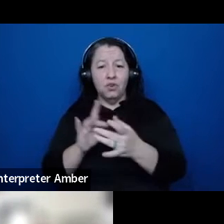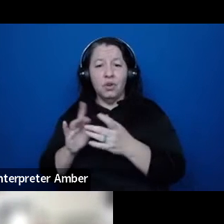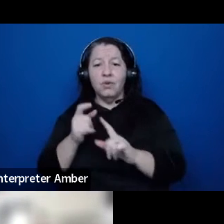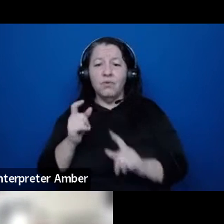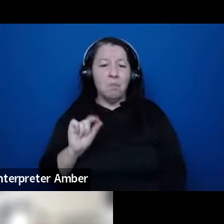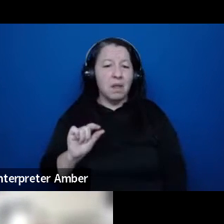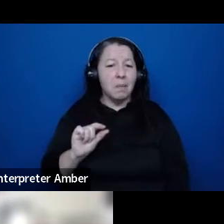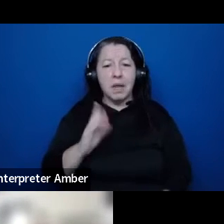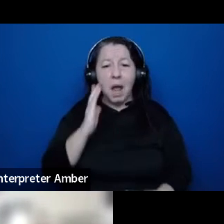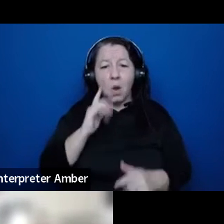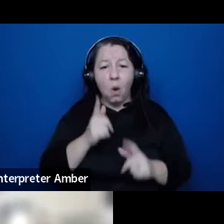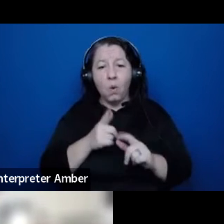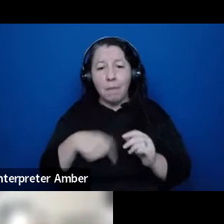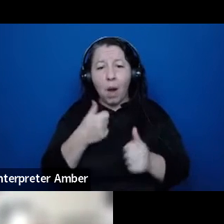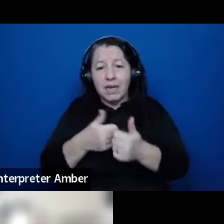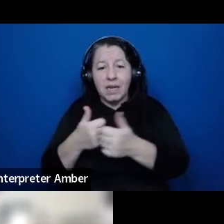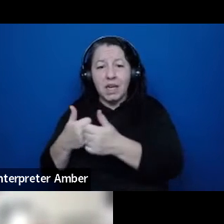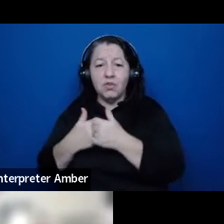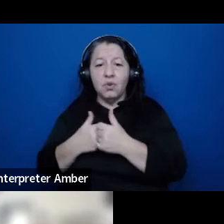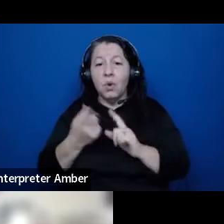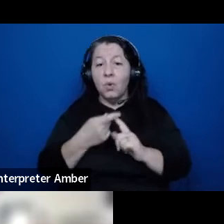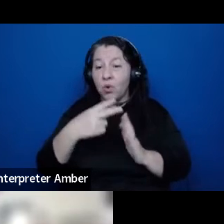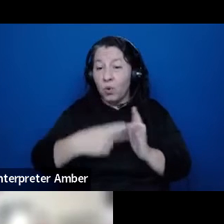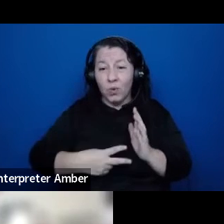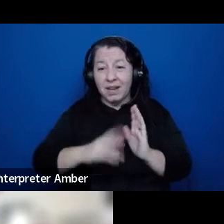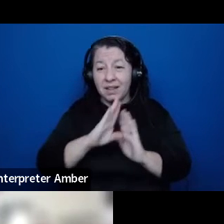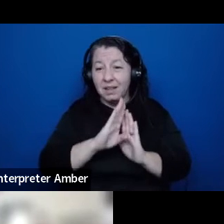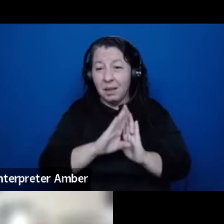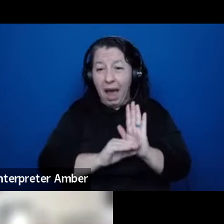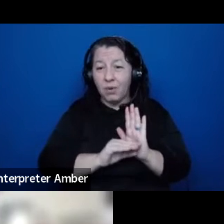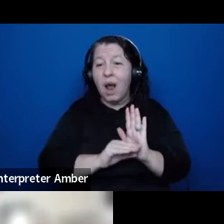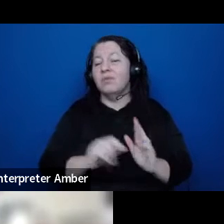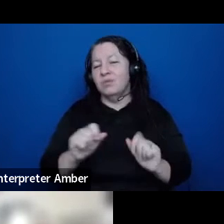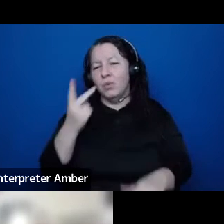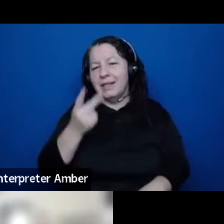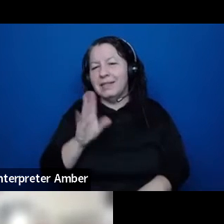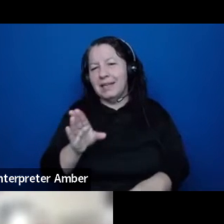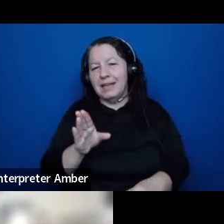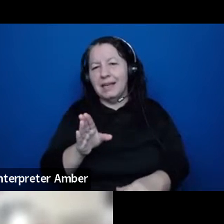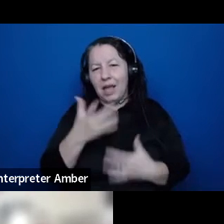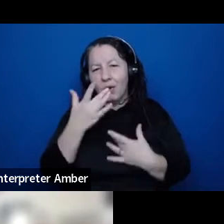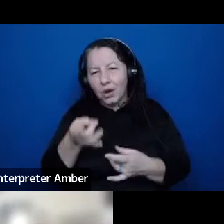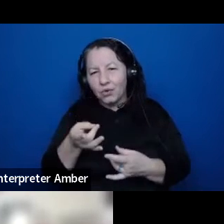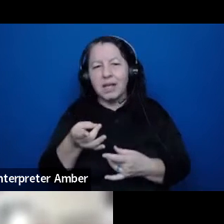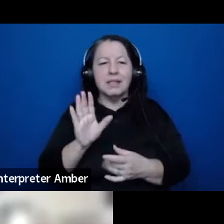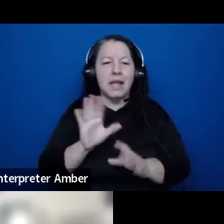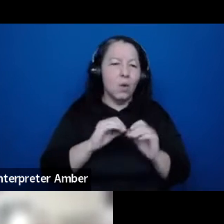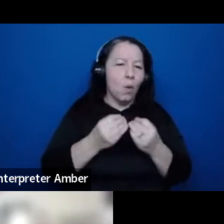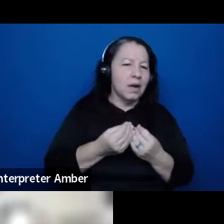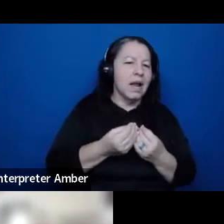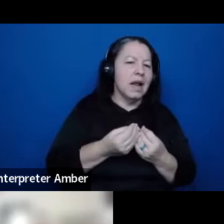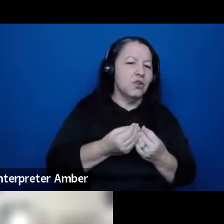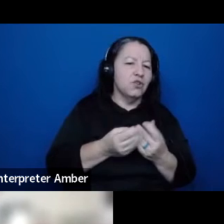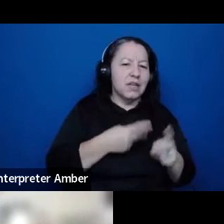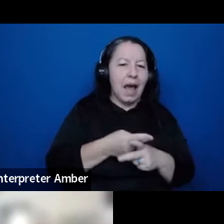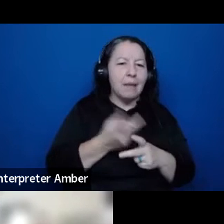I know about each one. But when you read about their bios, you can kind of see where their interests lie and the kind of organizations they get involved in.